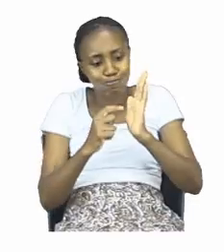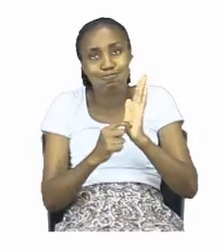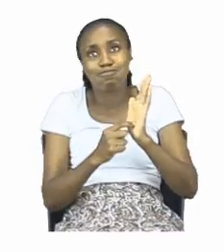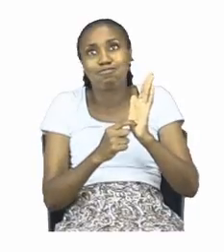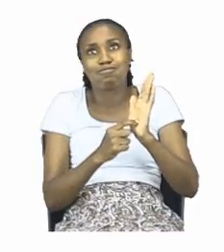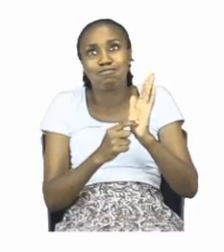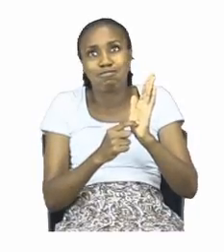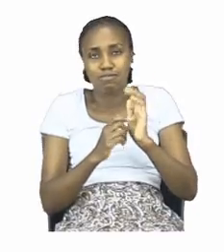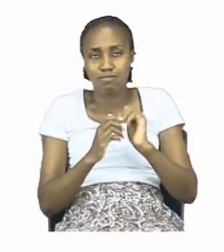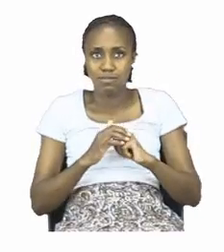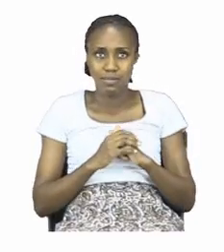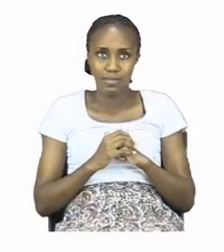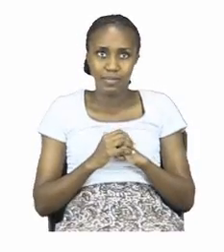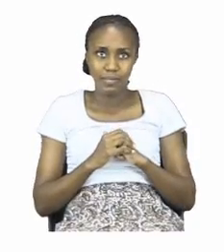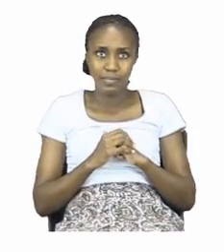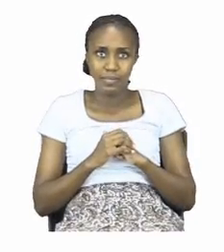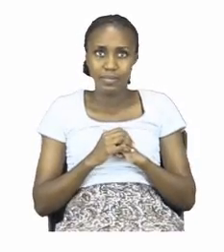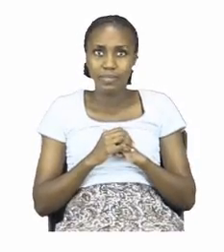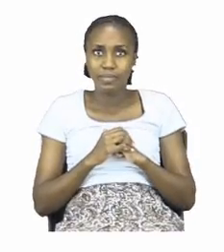a question mark.